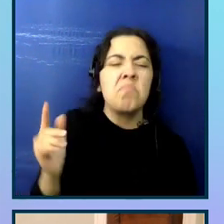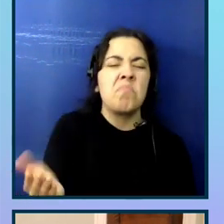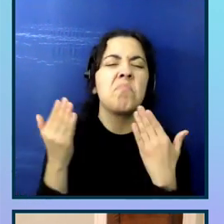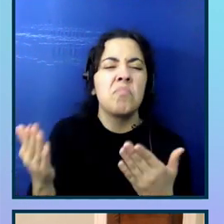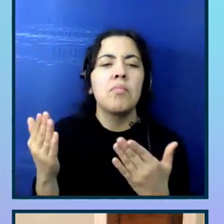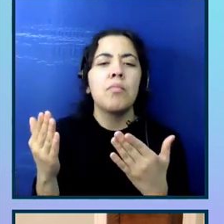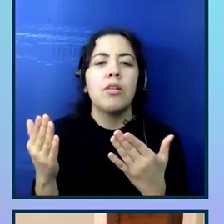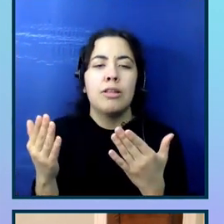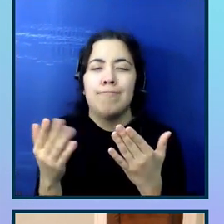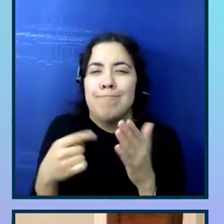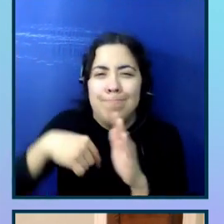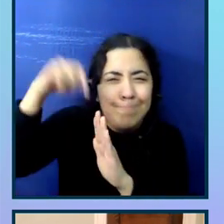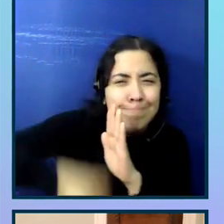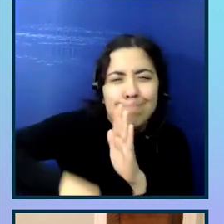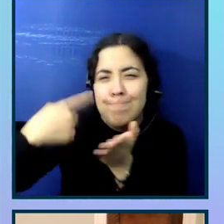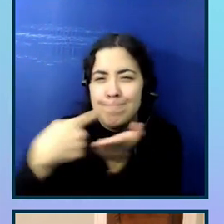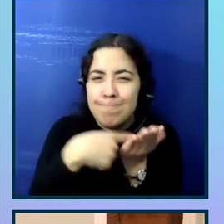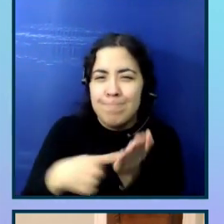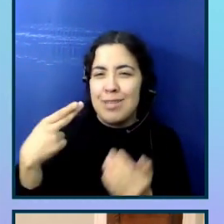a little bit of a dive or a deep dive.